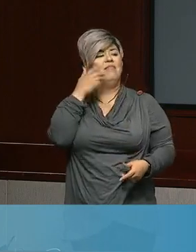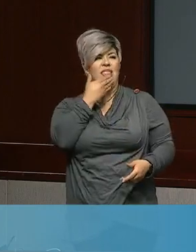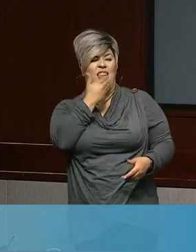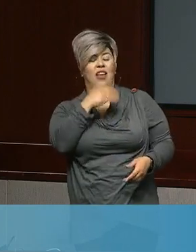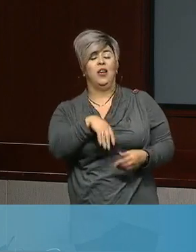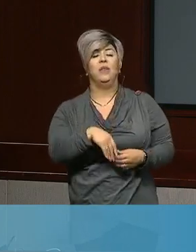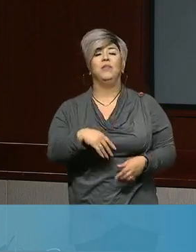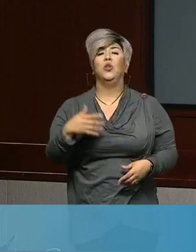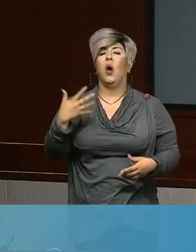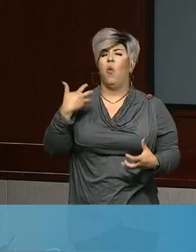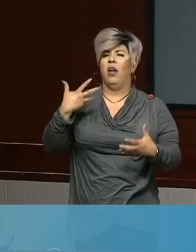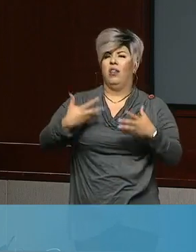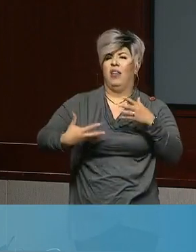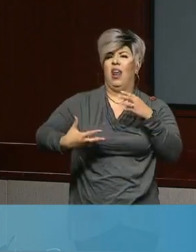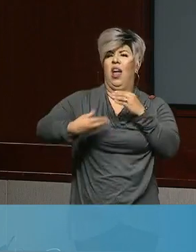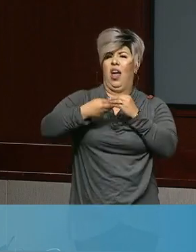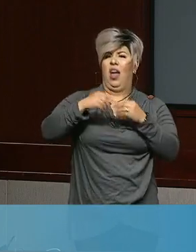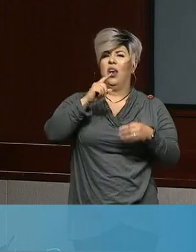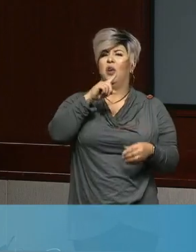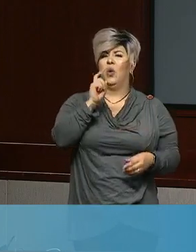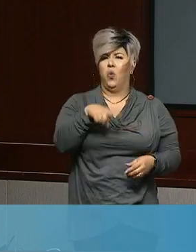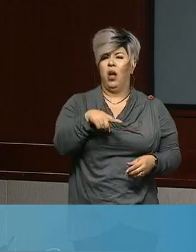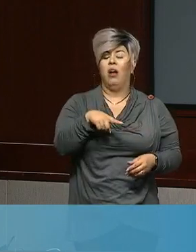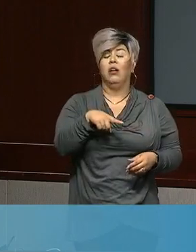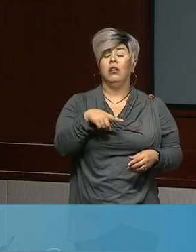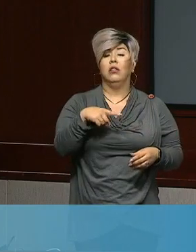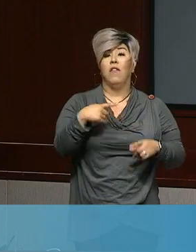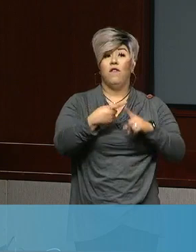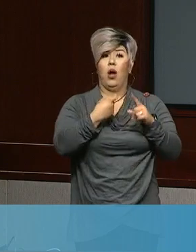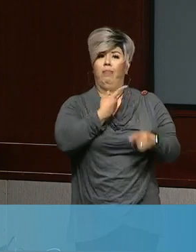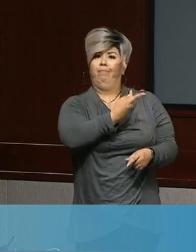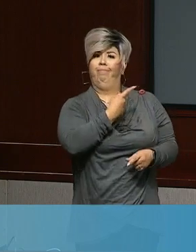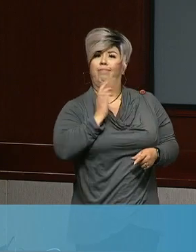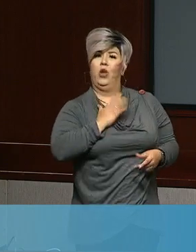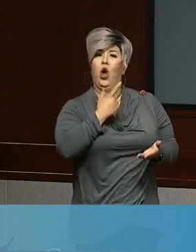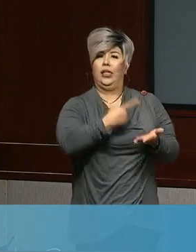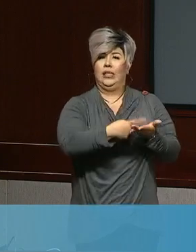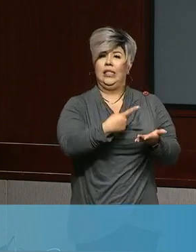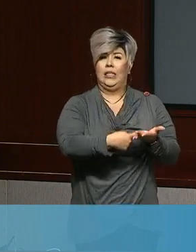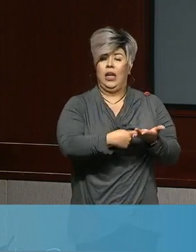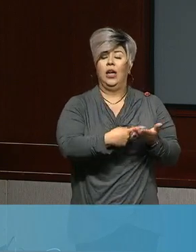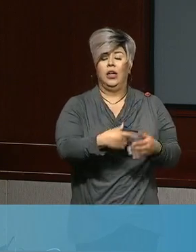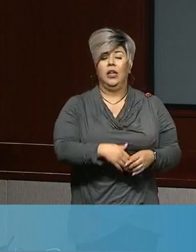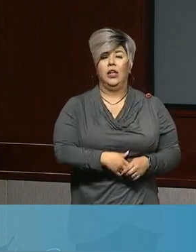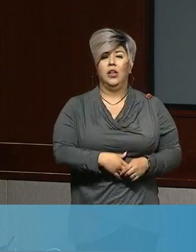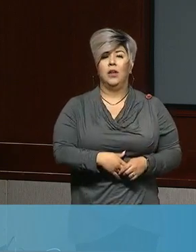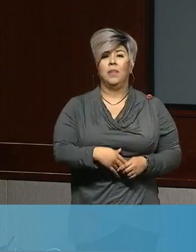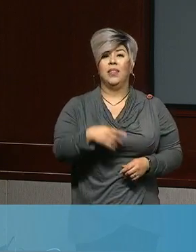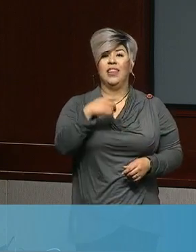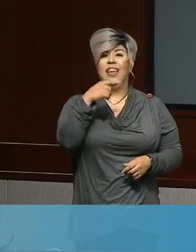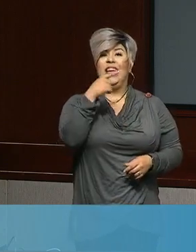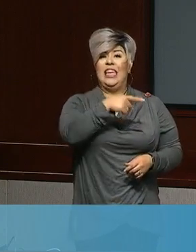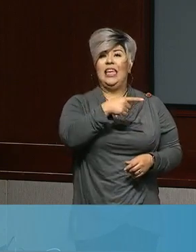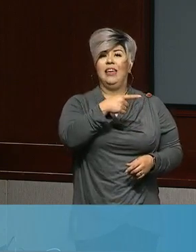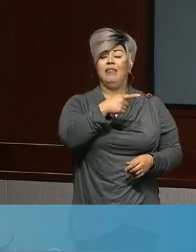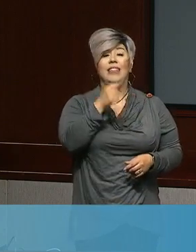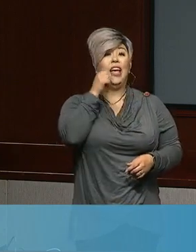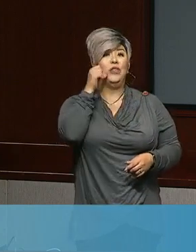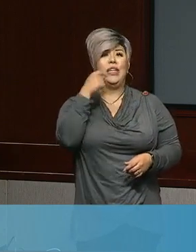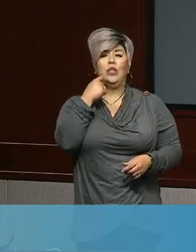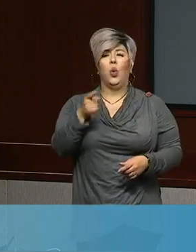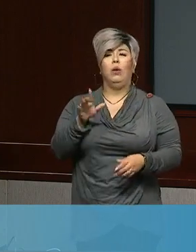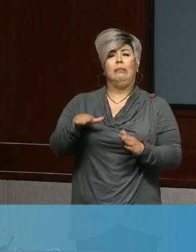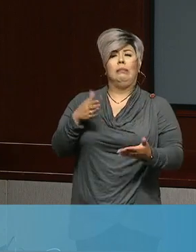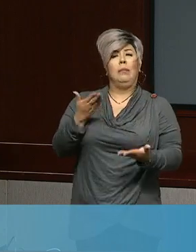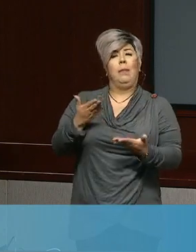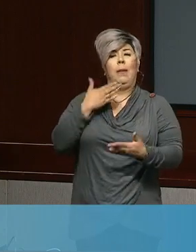question that came out of our discussion yesterday. He did say that this may be a question for Kim Hernandez, who is obviously the